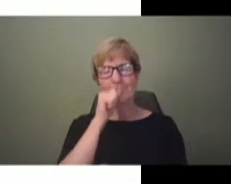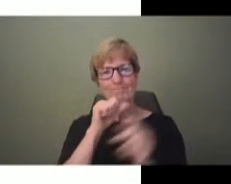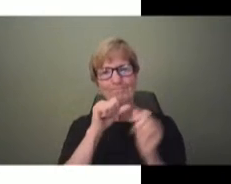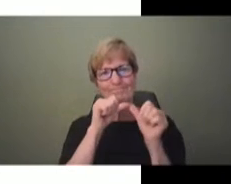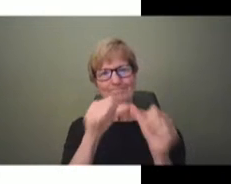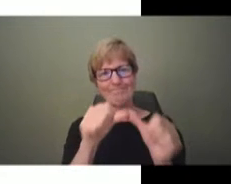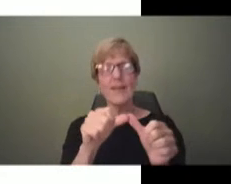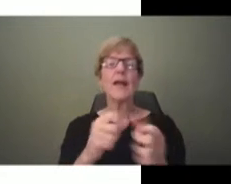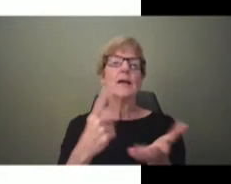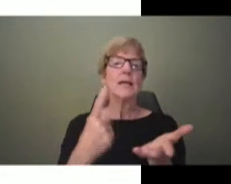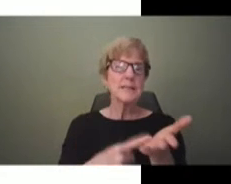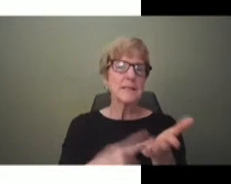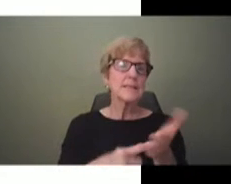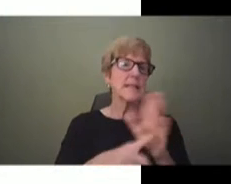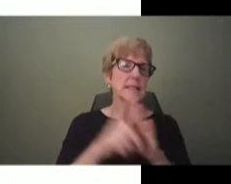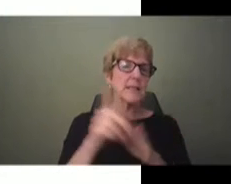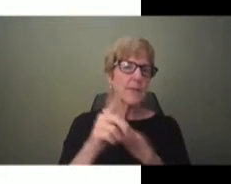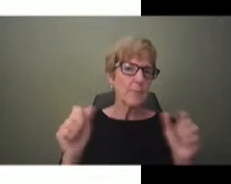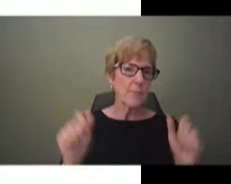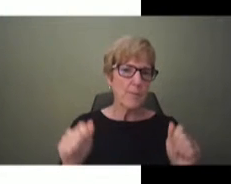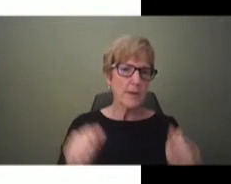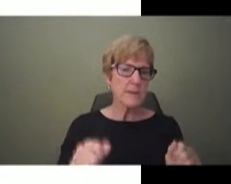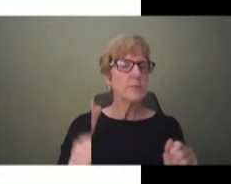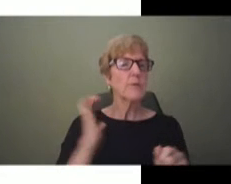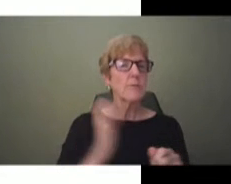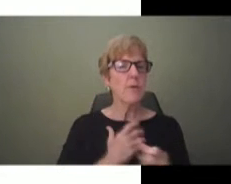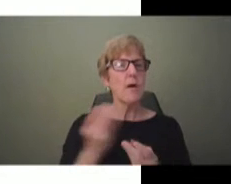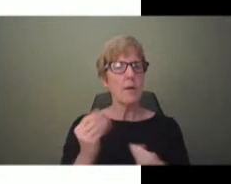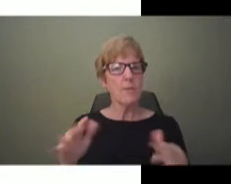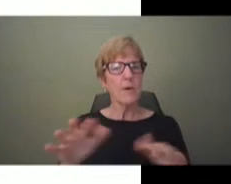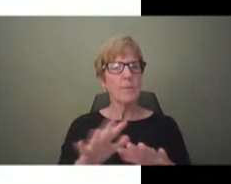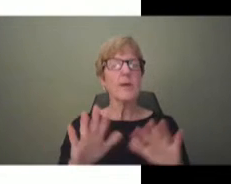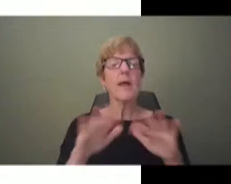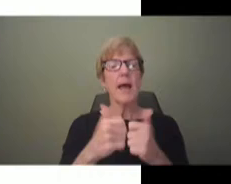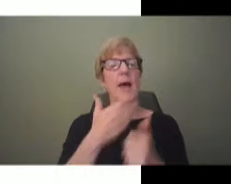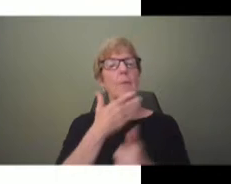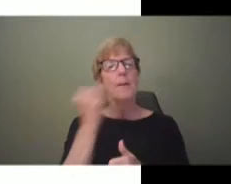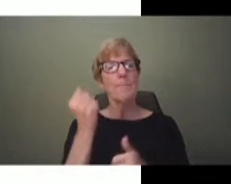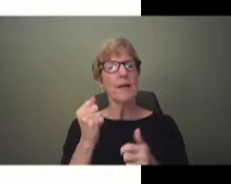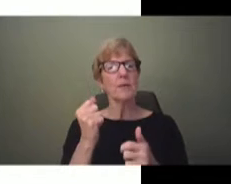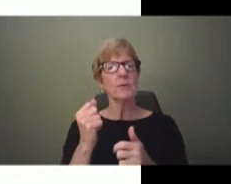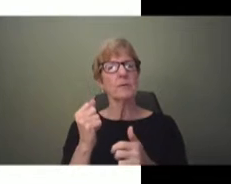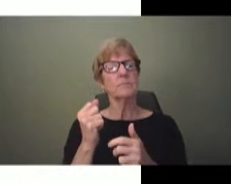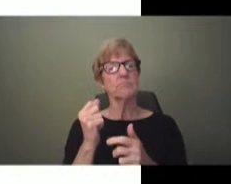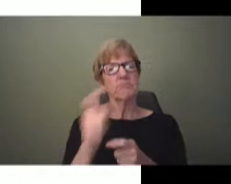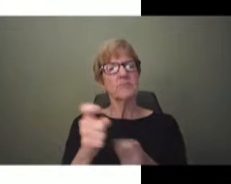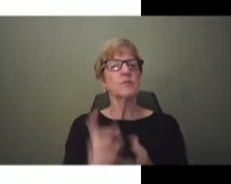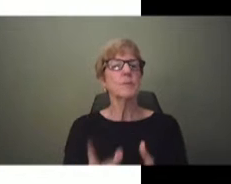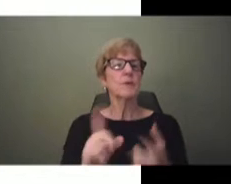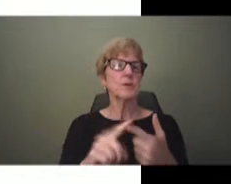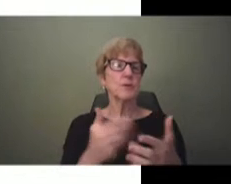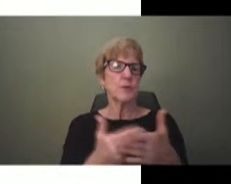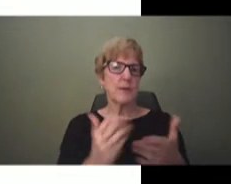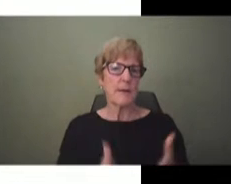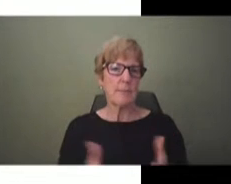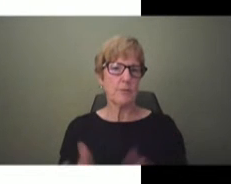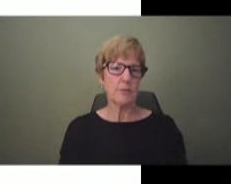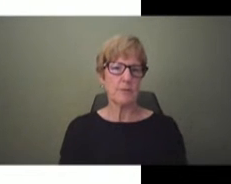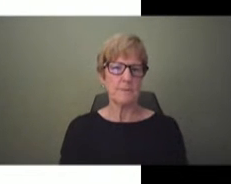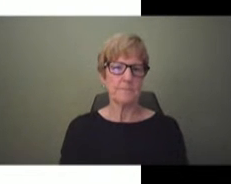discussing development possibilities for our property and how it might be a better contributor to the neighborhood next